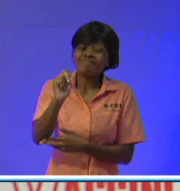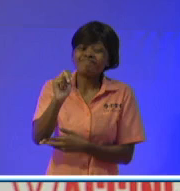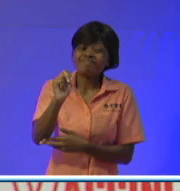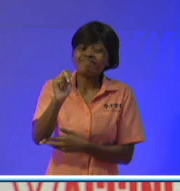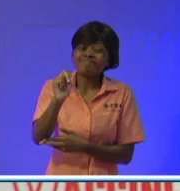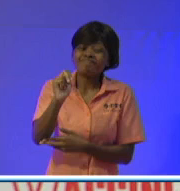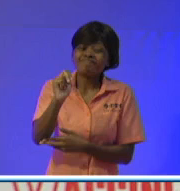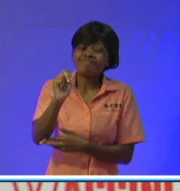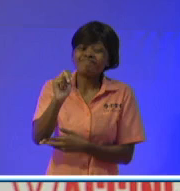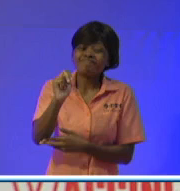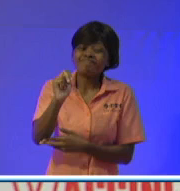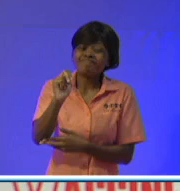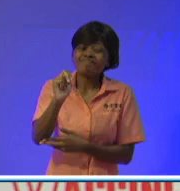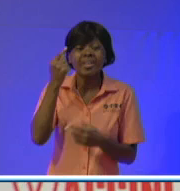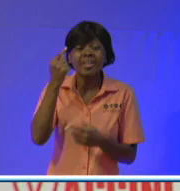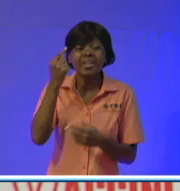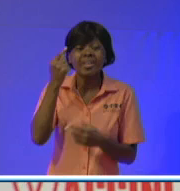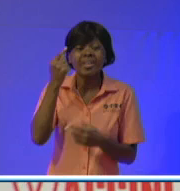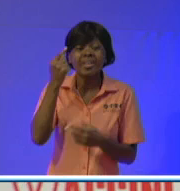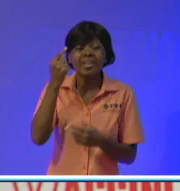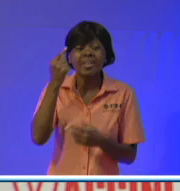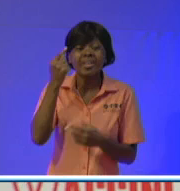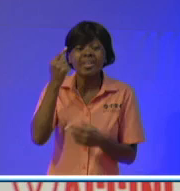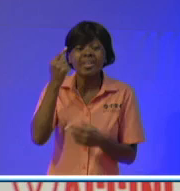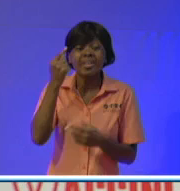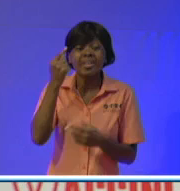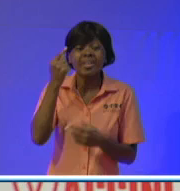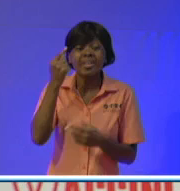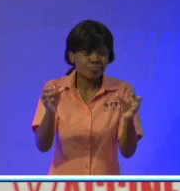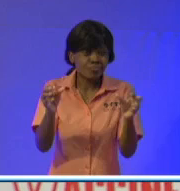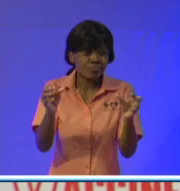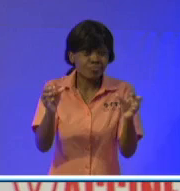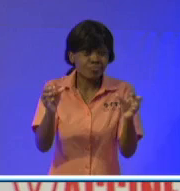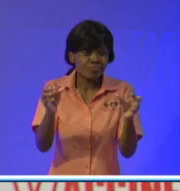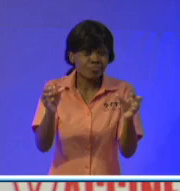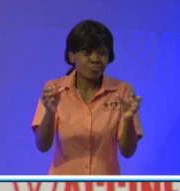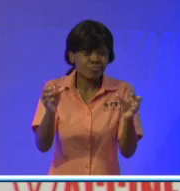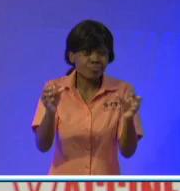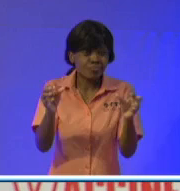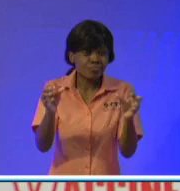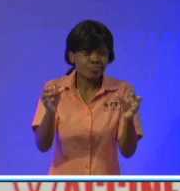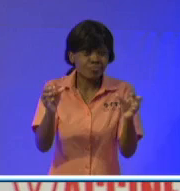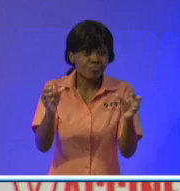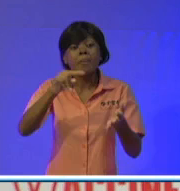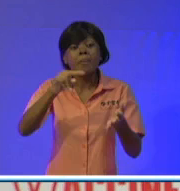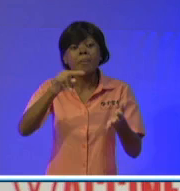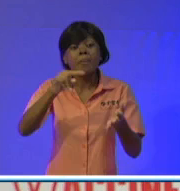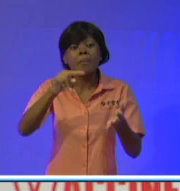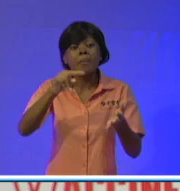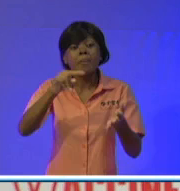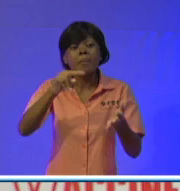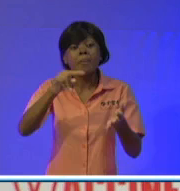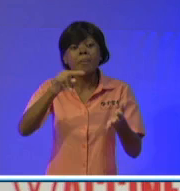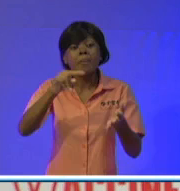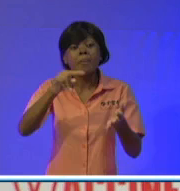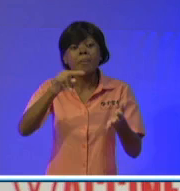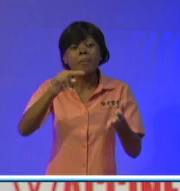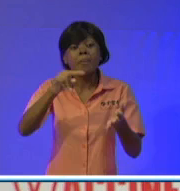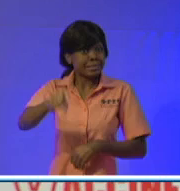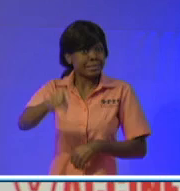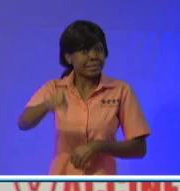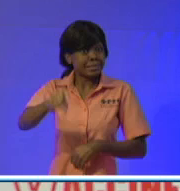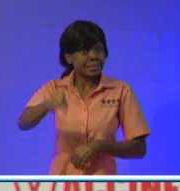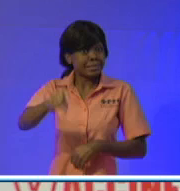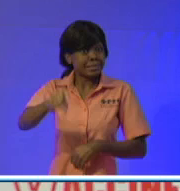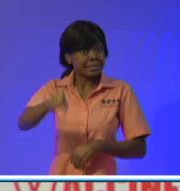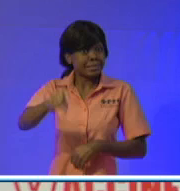We had initially 188 beds. Over the next, and we have started to increase it. It is going